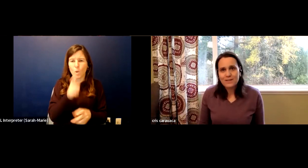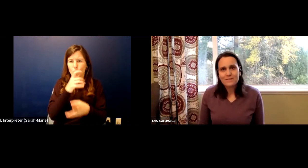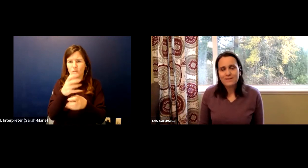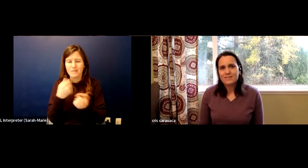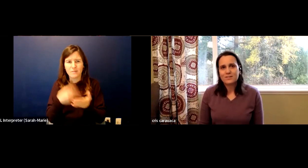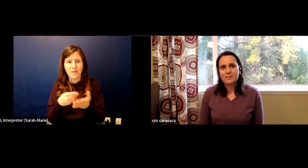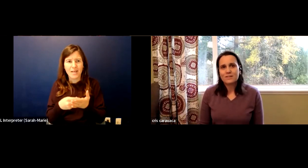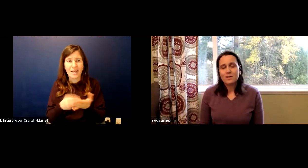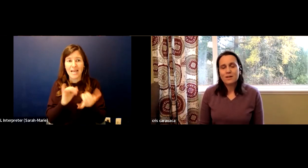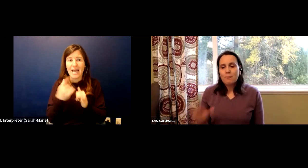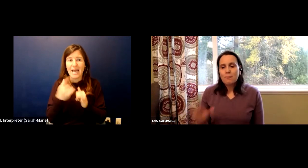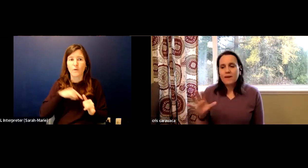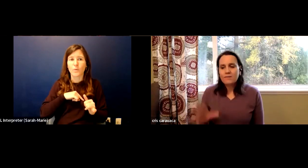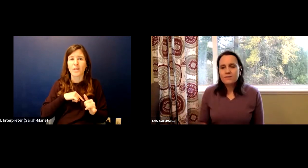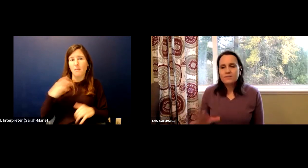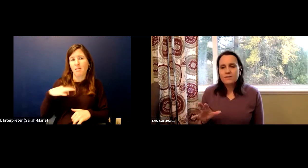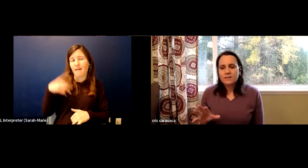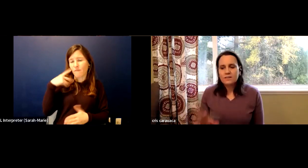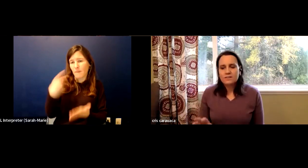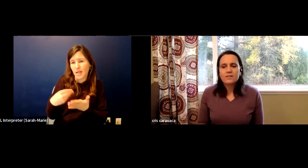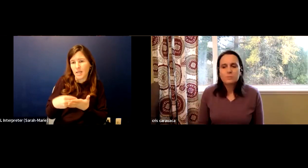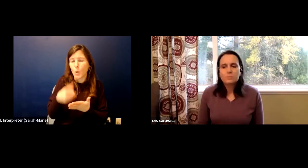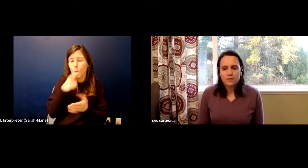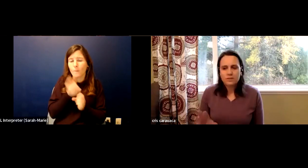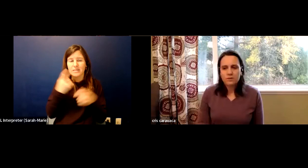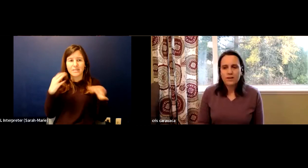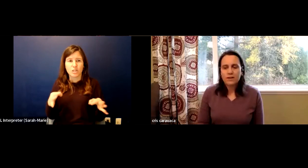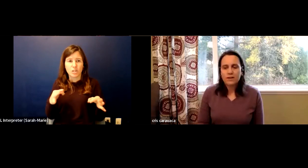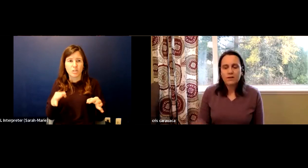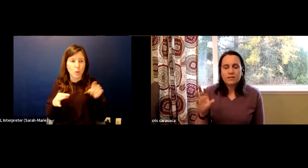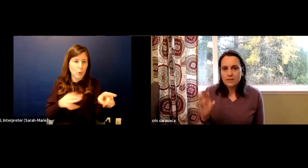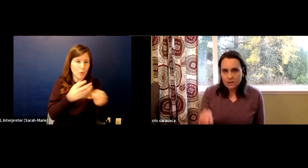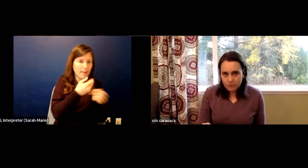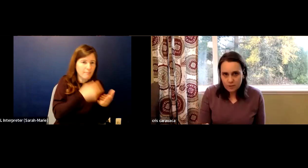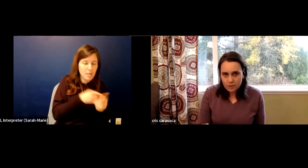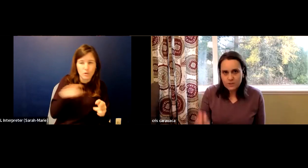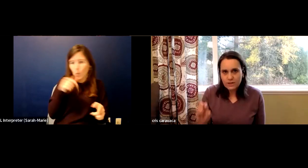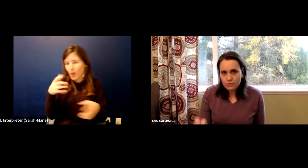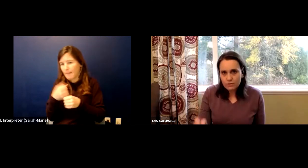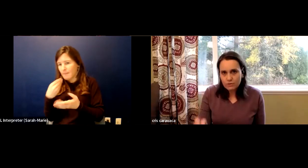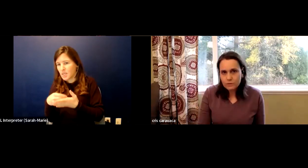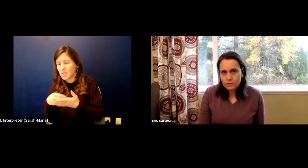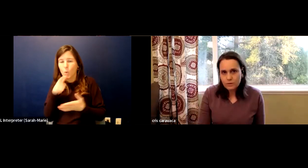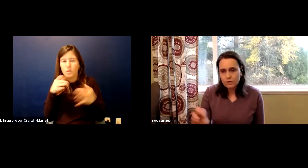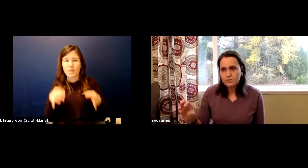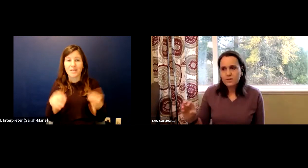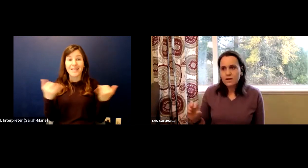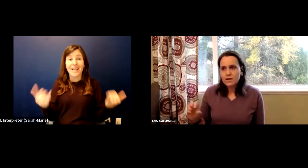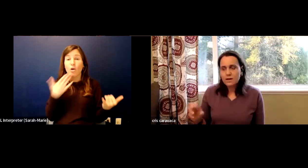for it, who makes the decisions. And this is an experience for us right now to hear from the community through these